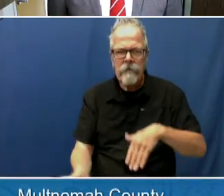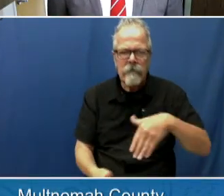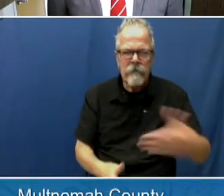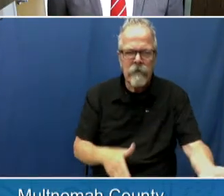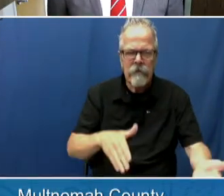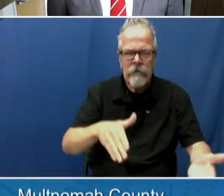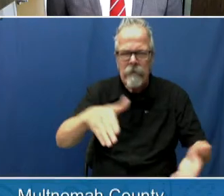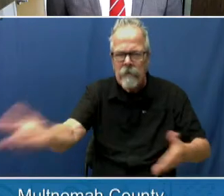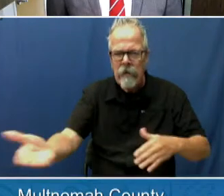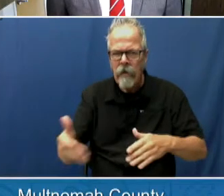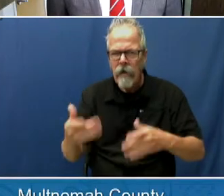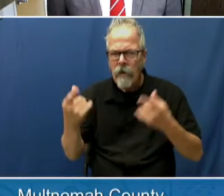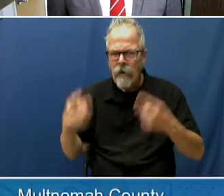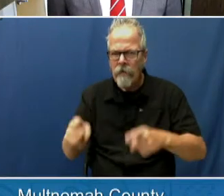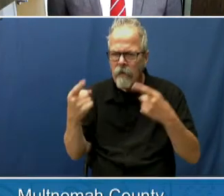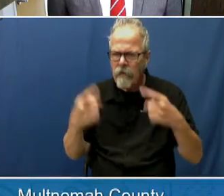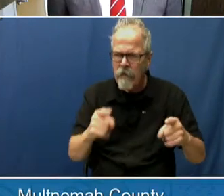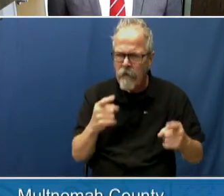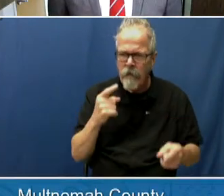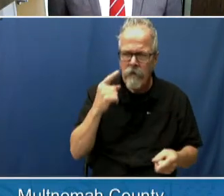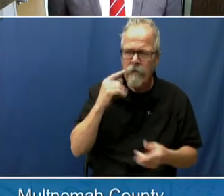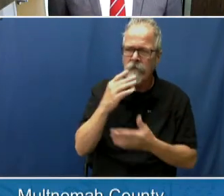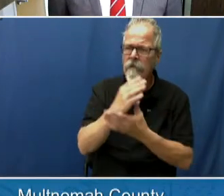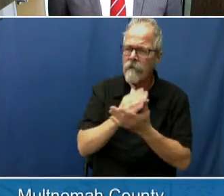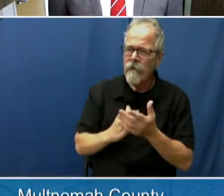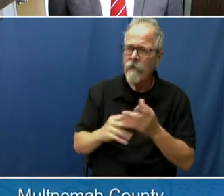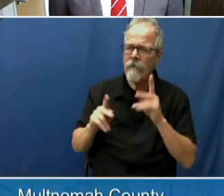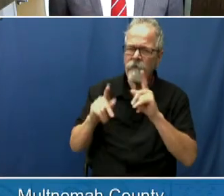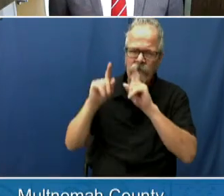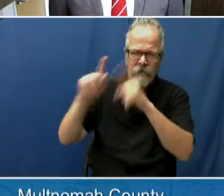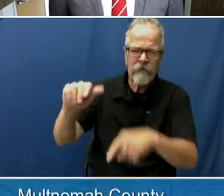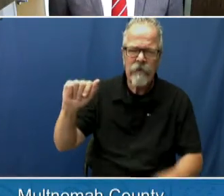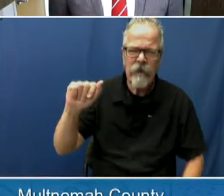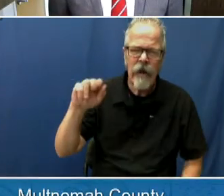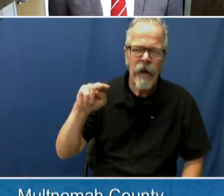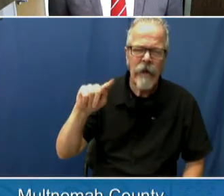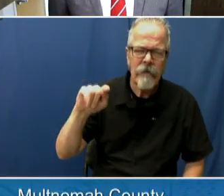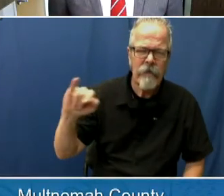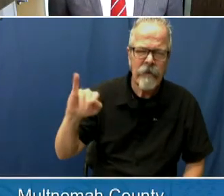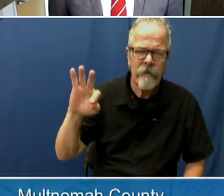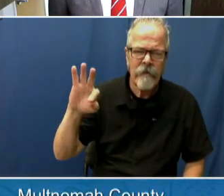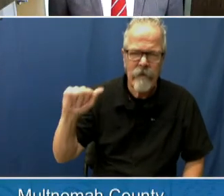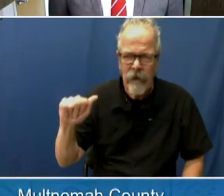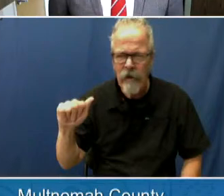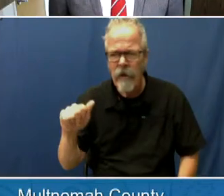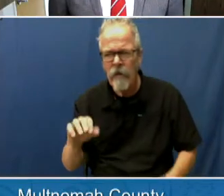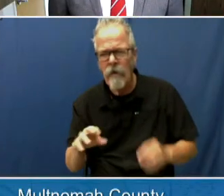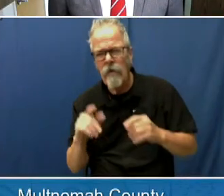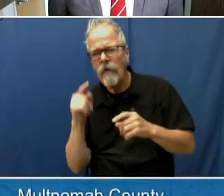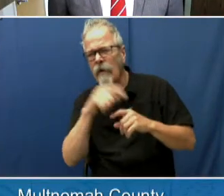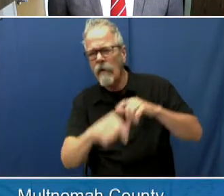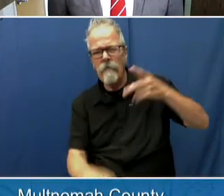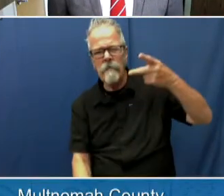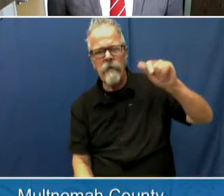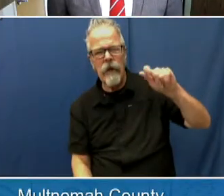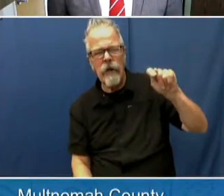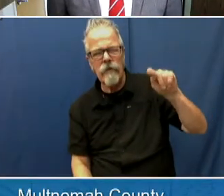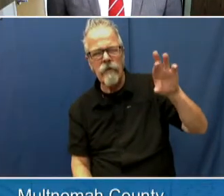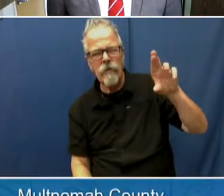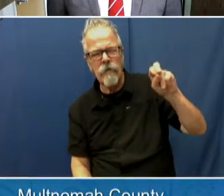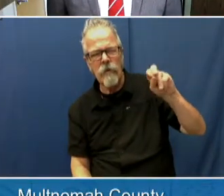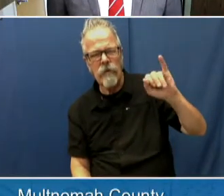Patriot Prayer and the other Antifa. These homicides are the antithesis of why we must approach conflict